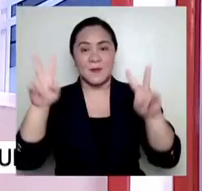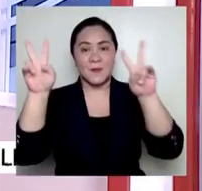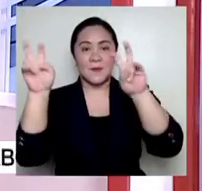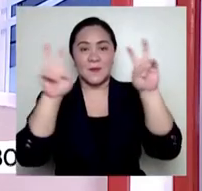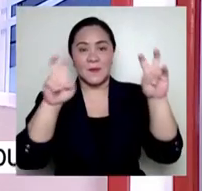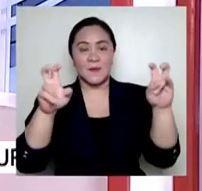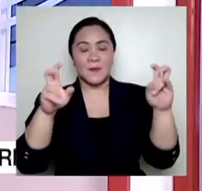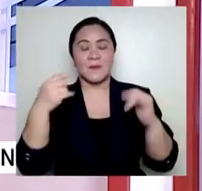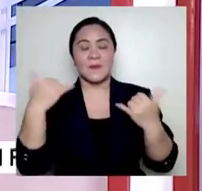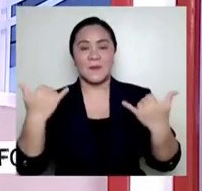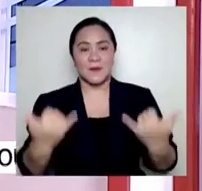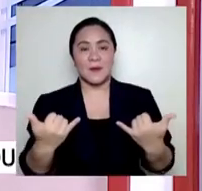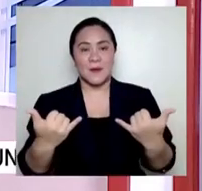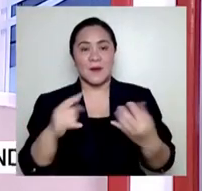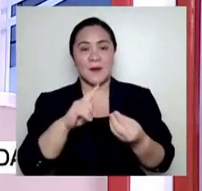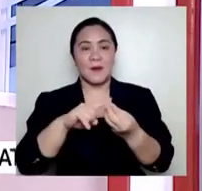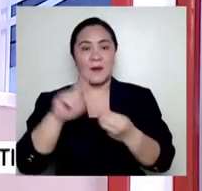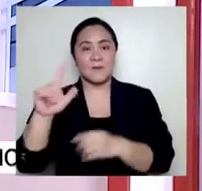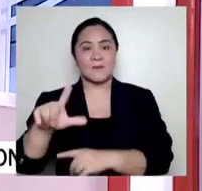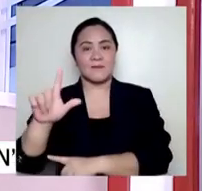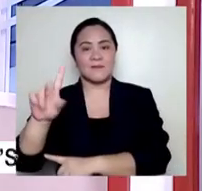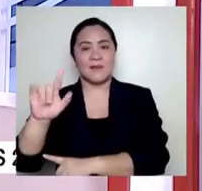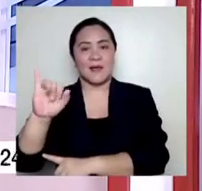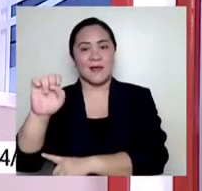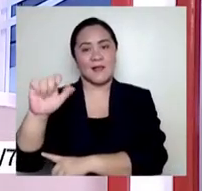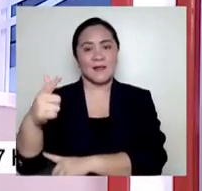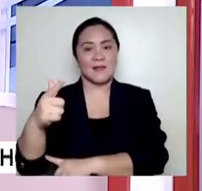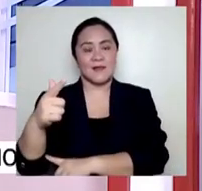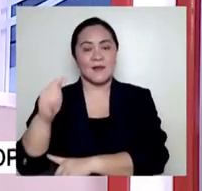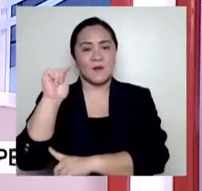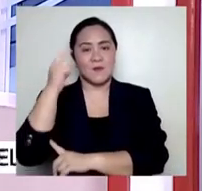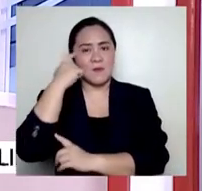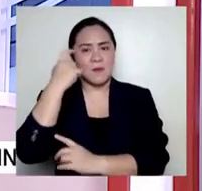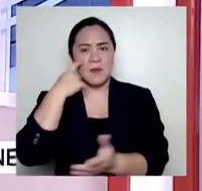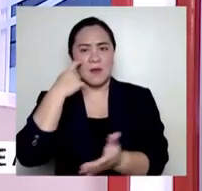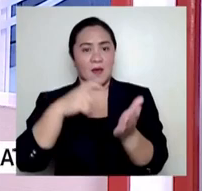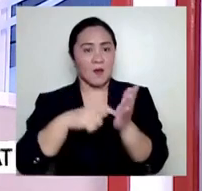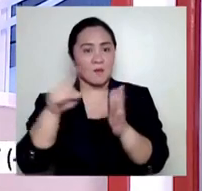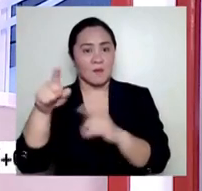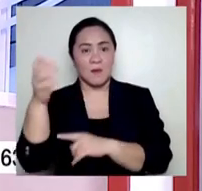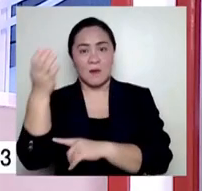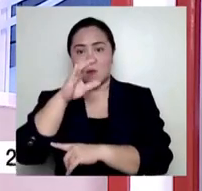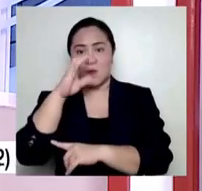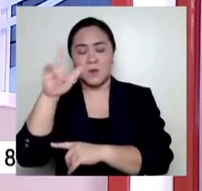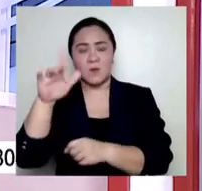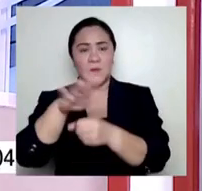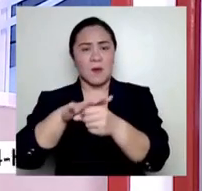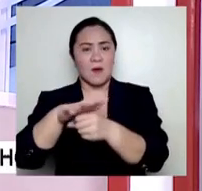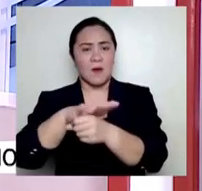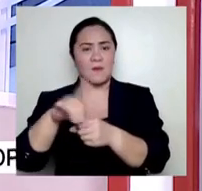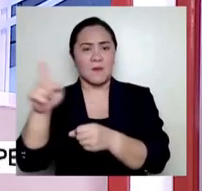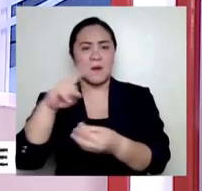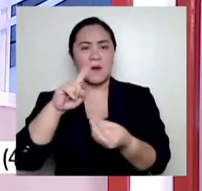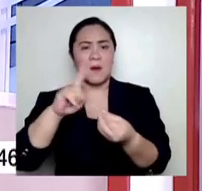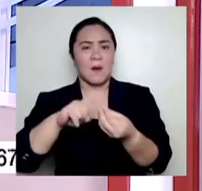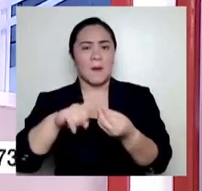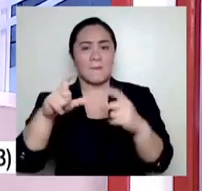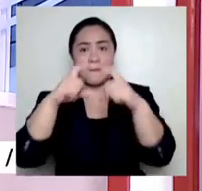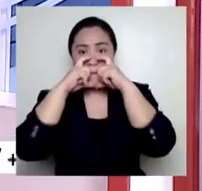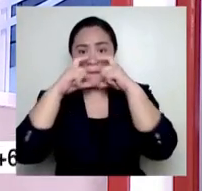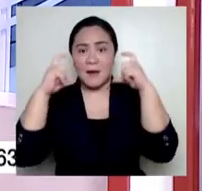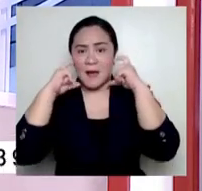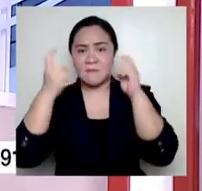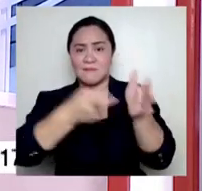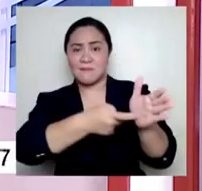the Interior and Local Government Department not recognizing the Cebu local government's decision to scrap the mask mandate in the